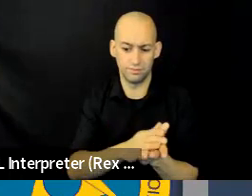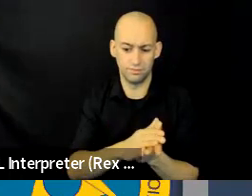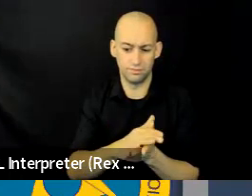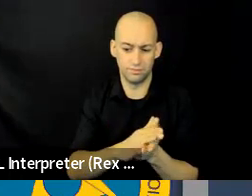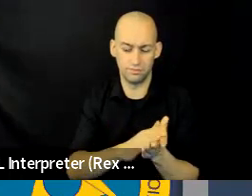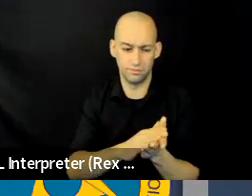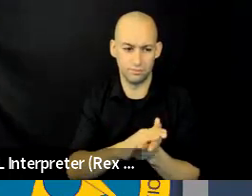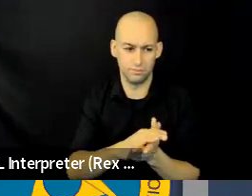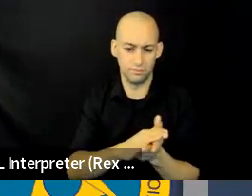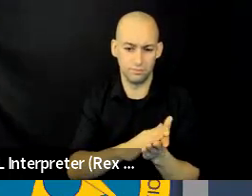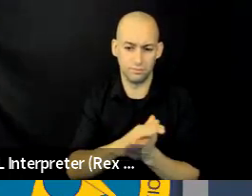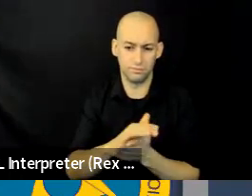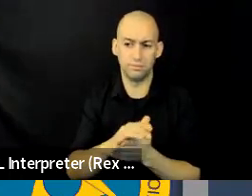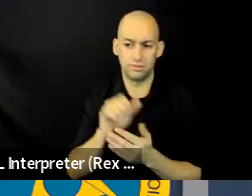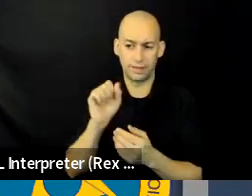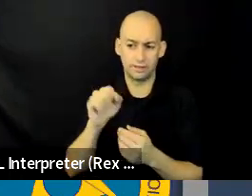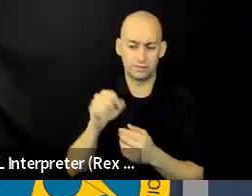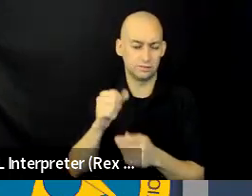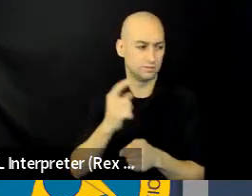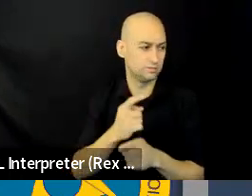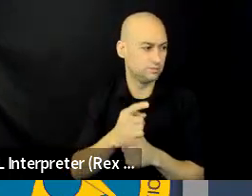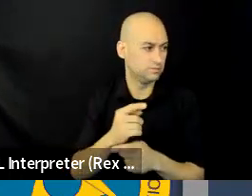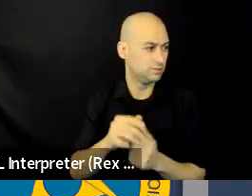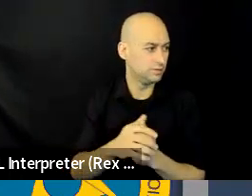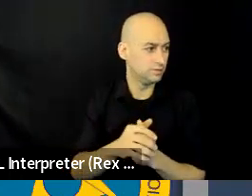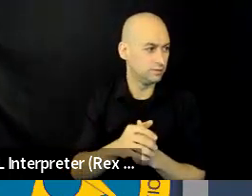Unless, Yes, sorry, I have the wrong thing.